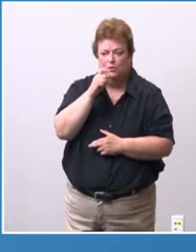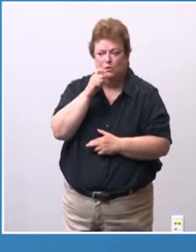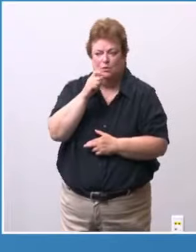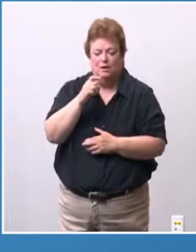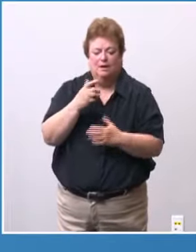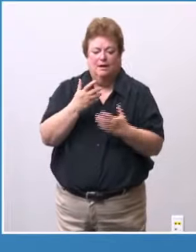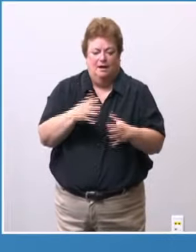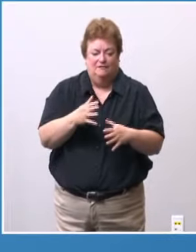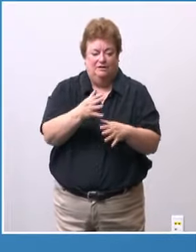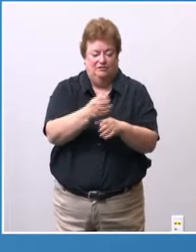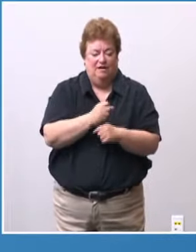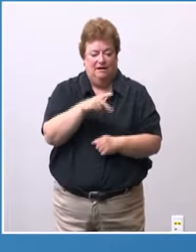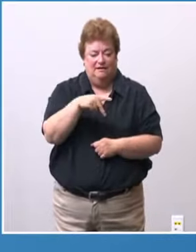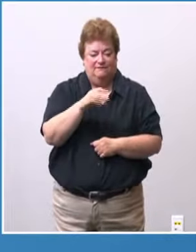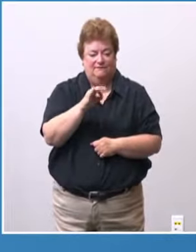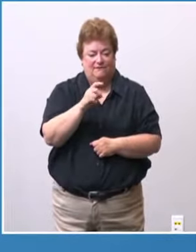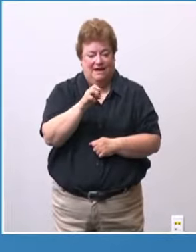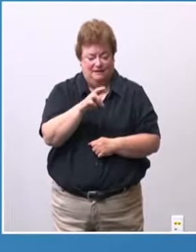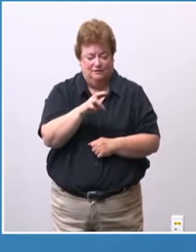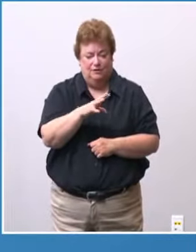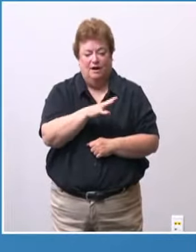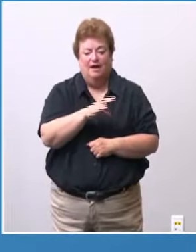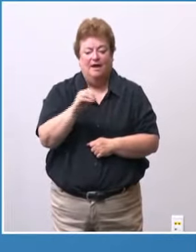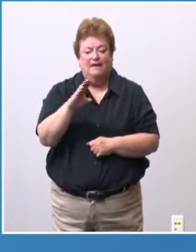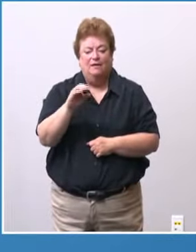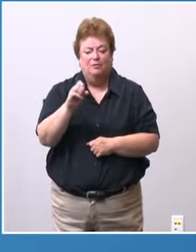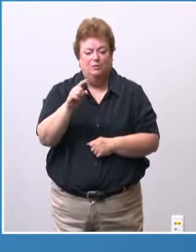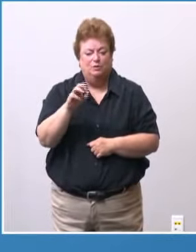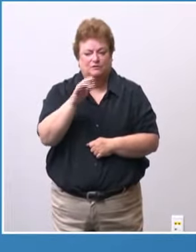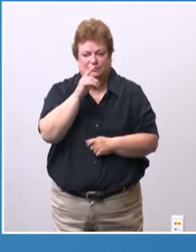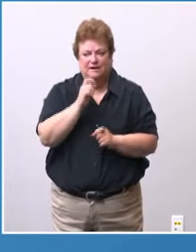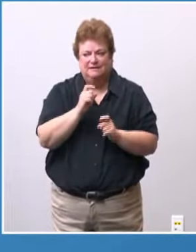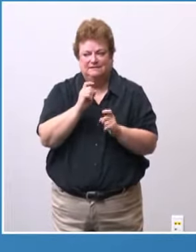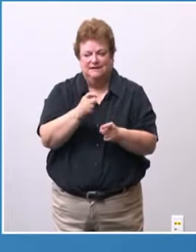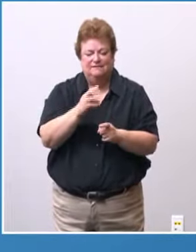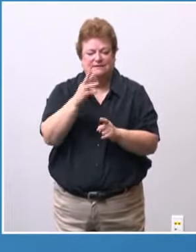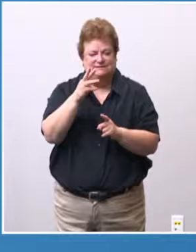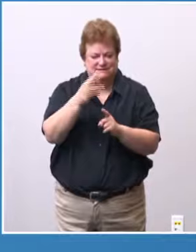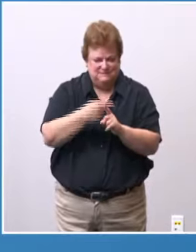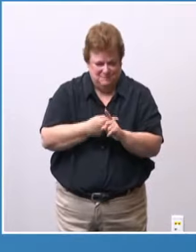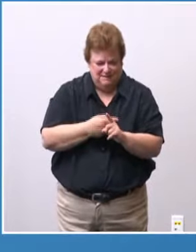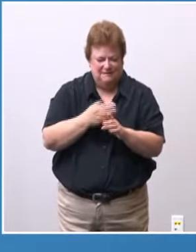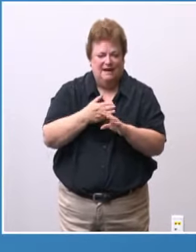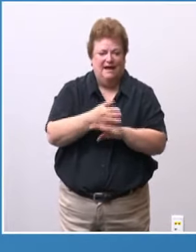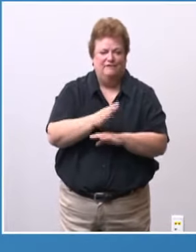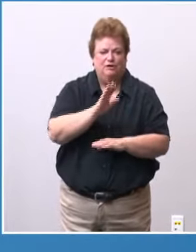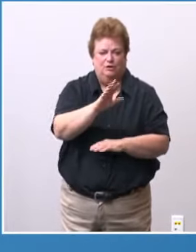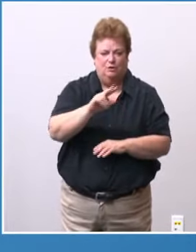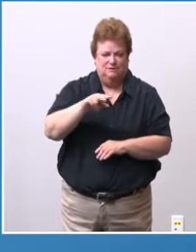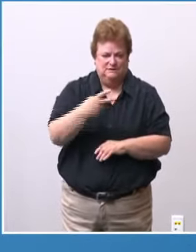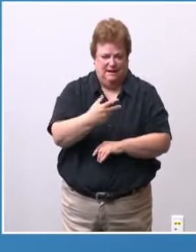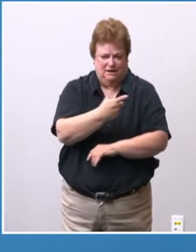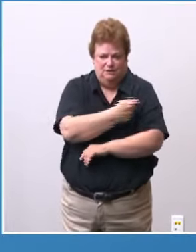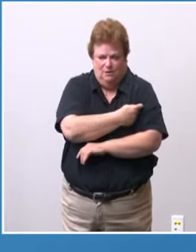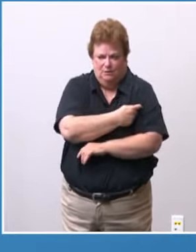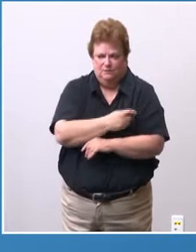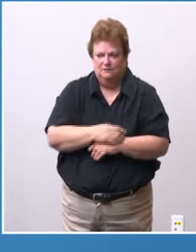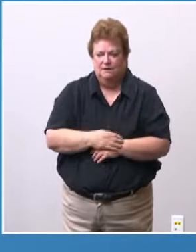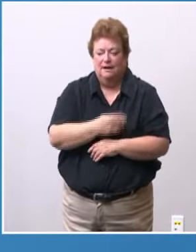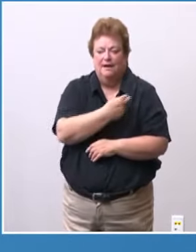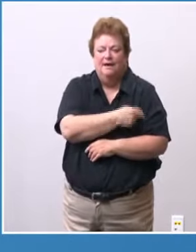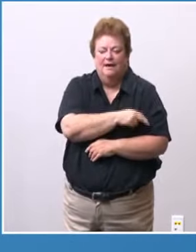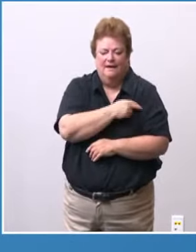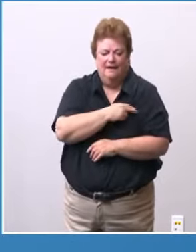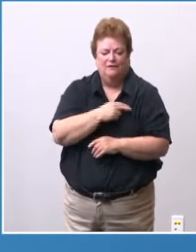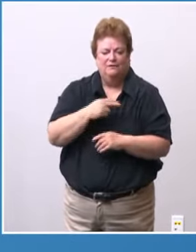2 doses of Pfizer vaccine, and the booster is given at least 6 months after the second dose. The health department